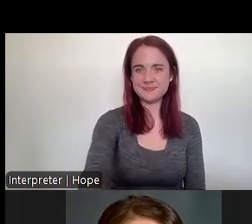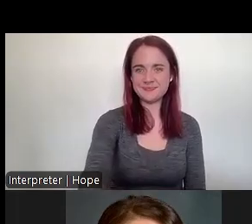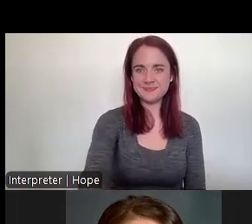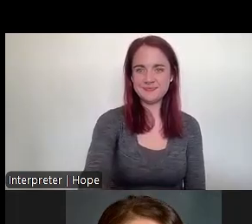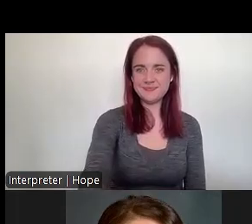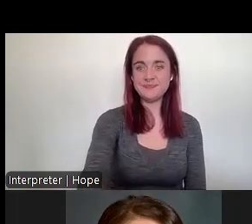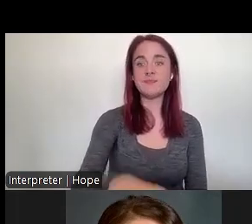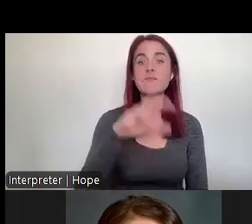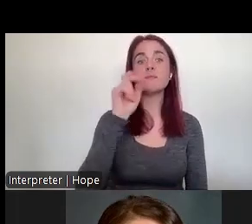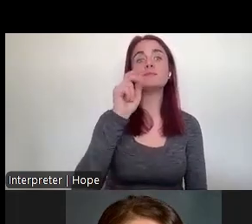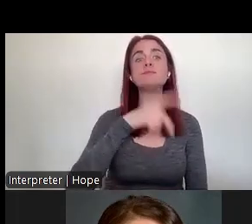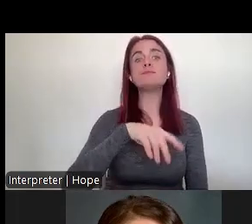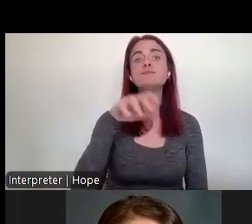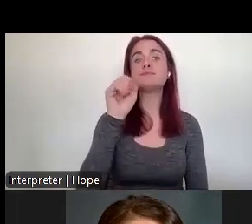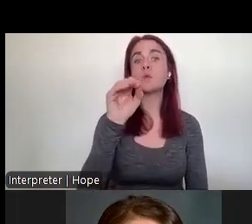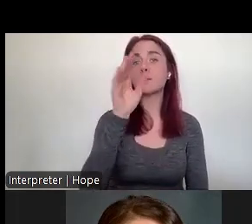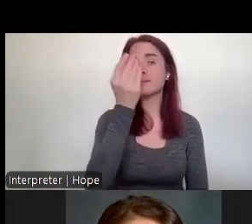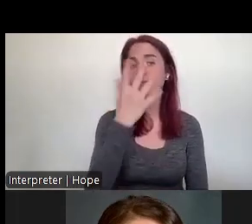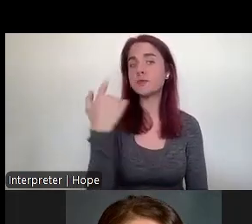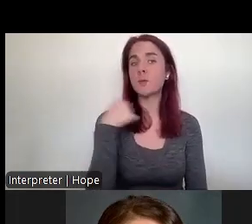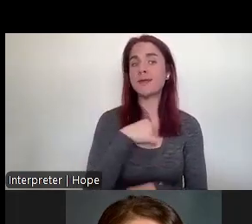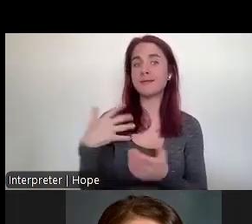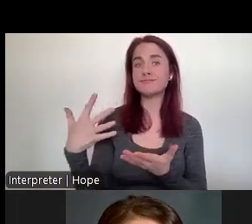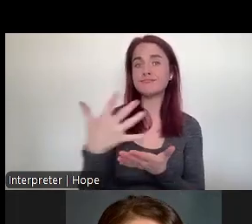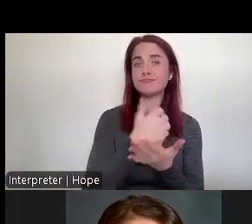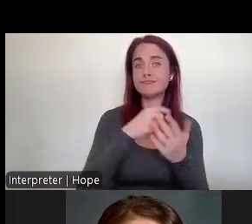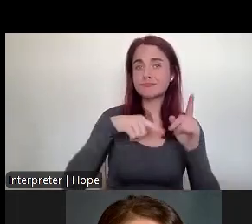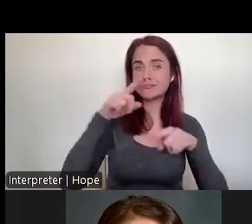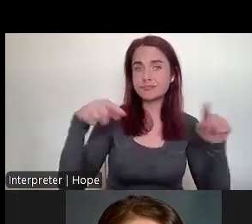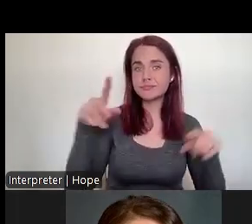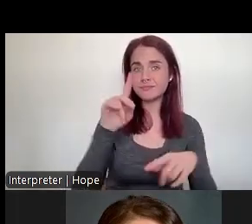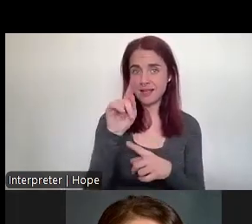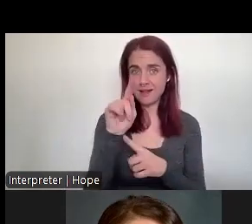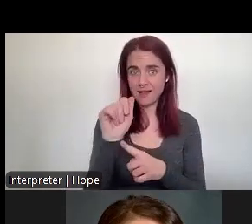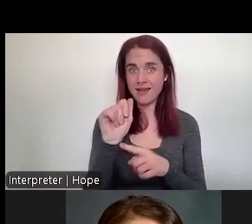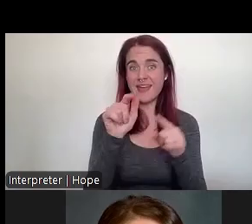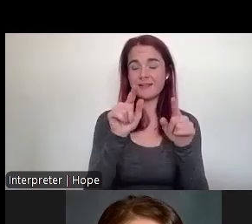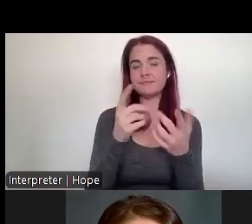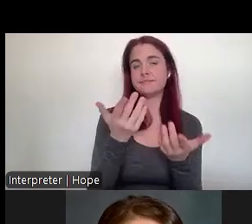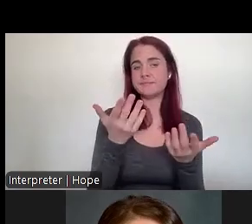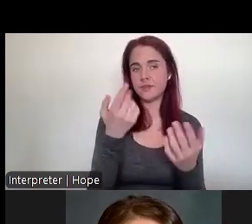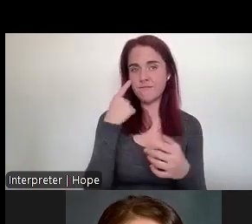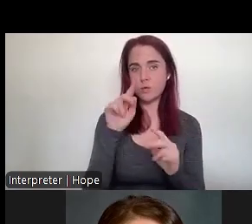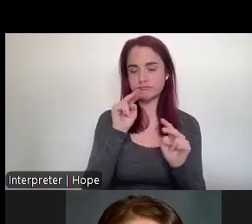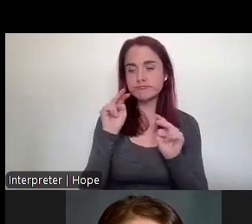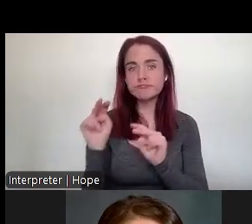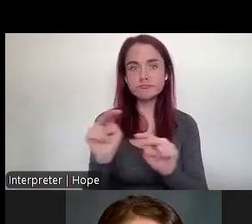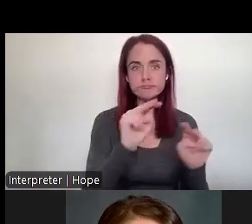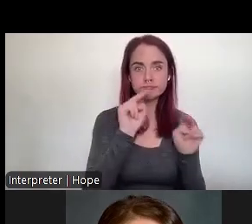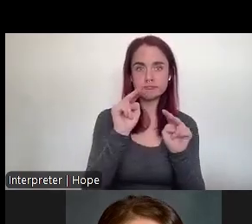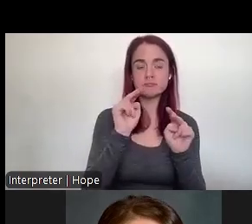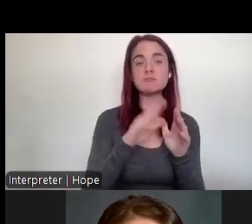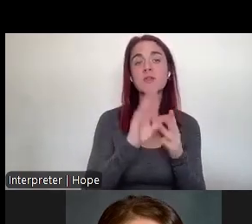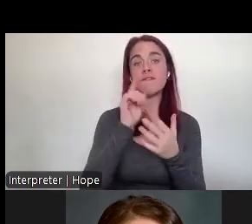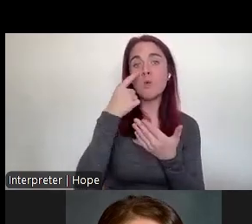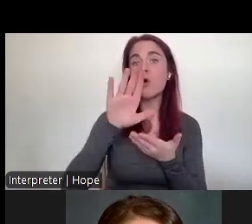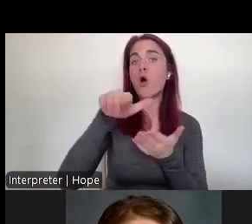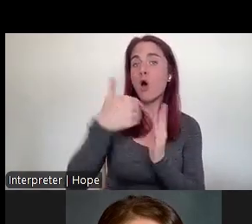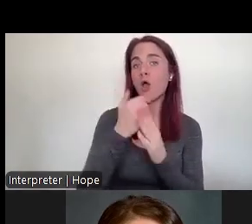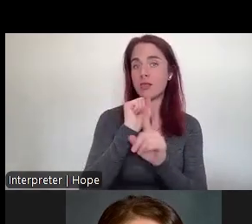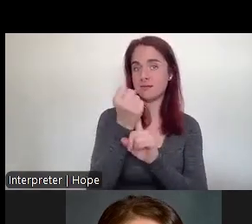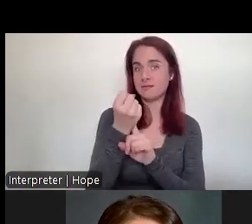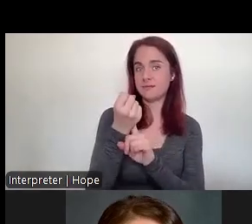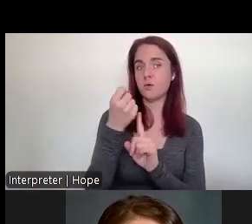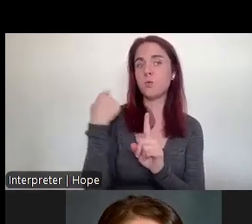All right, so we collect a variety of data points and variables for the surveillance. For all cases, we